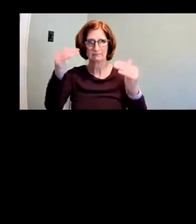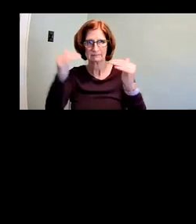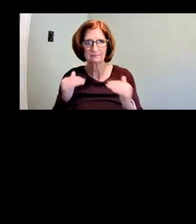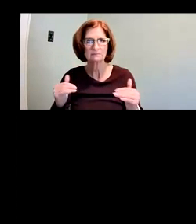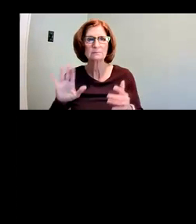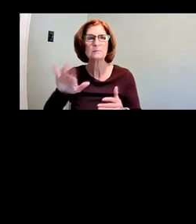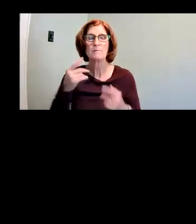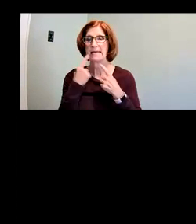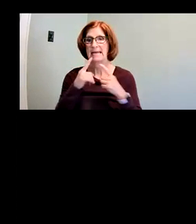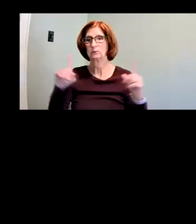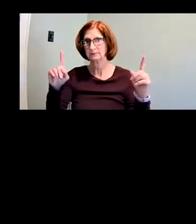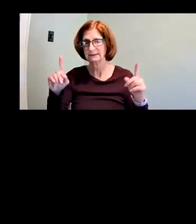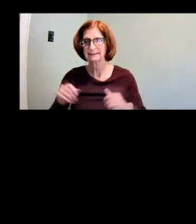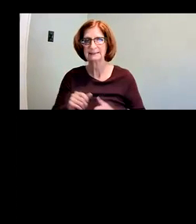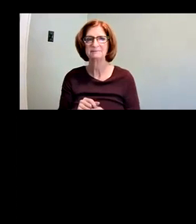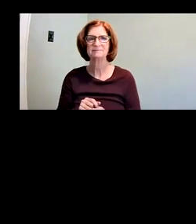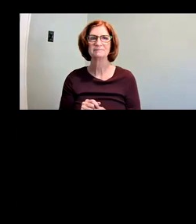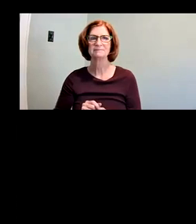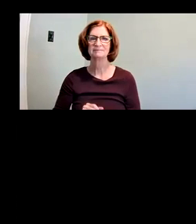announcements.